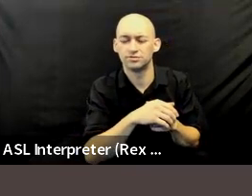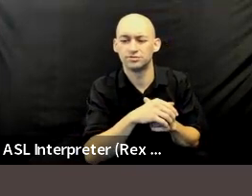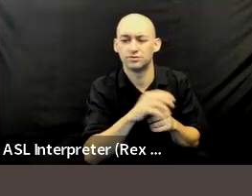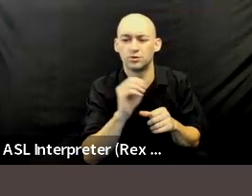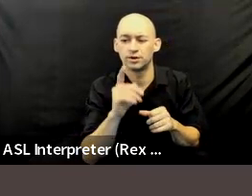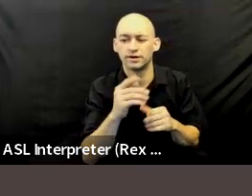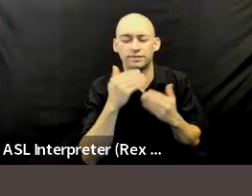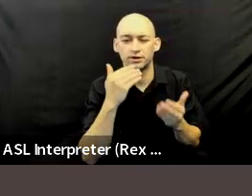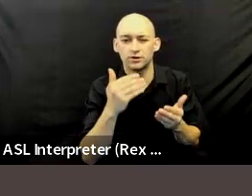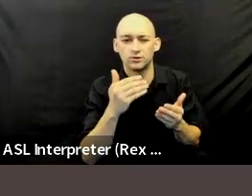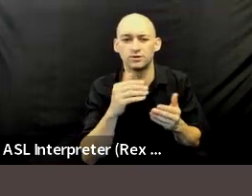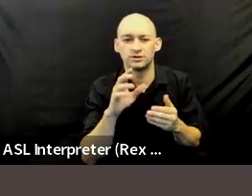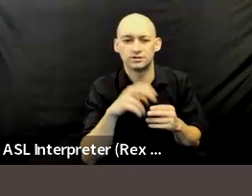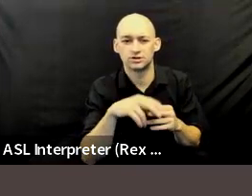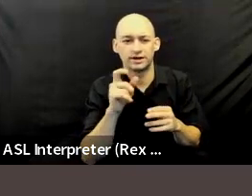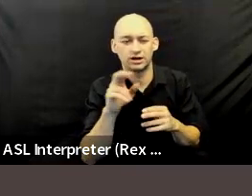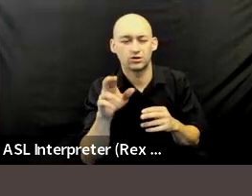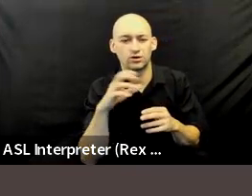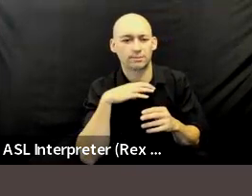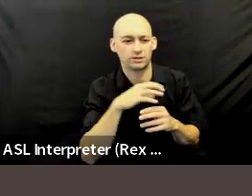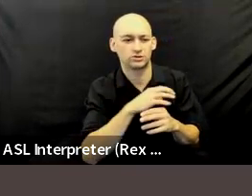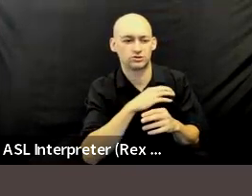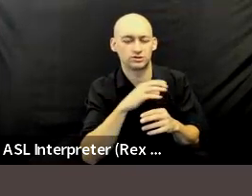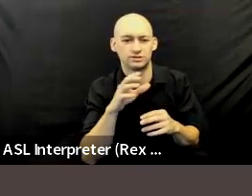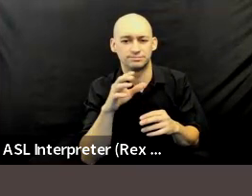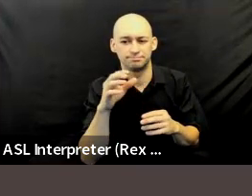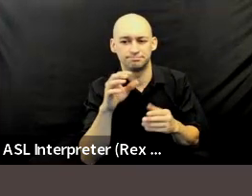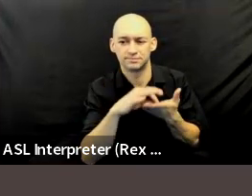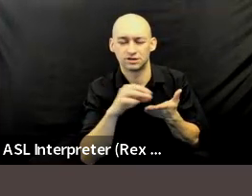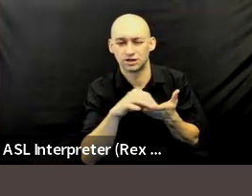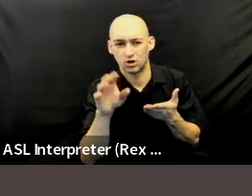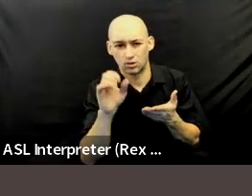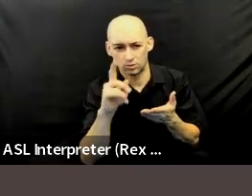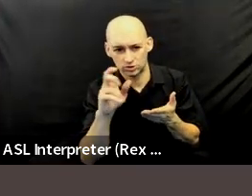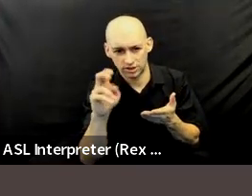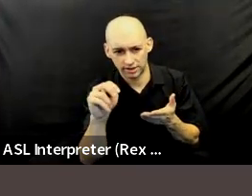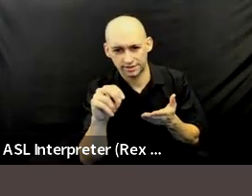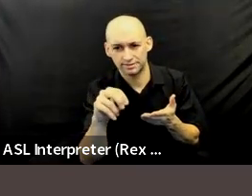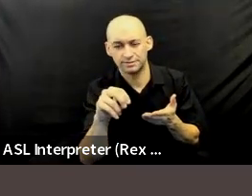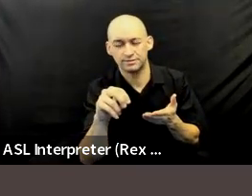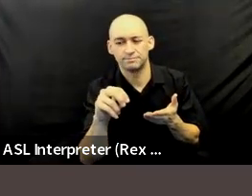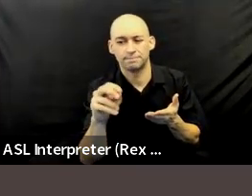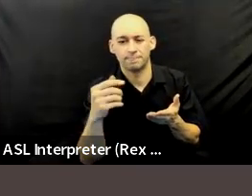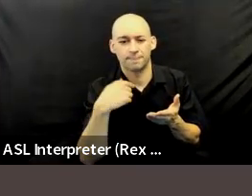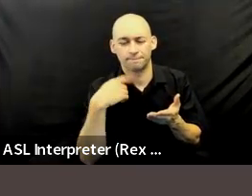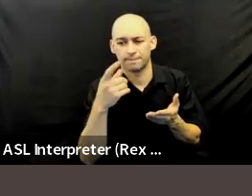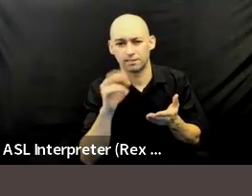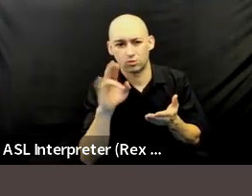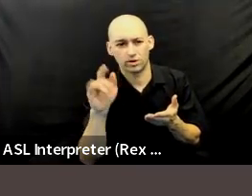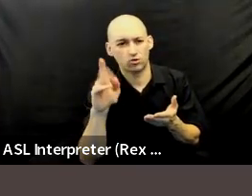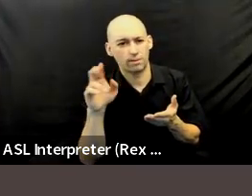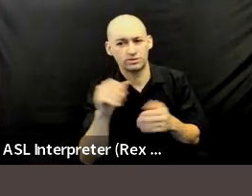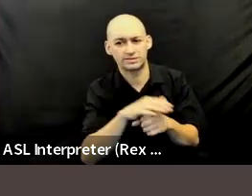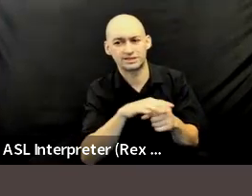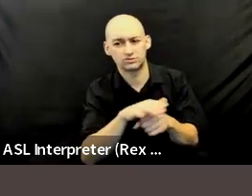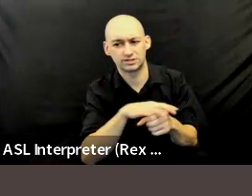Okay, thank you, Chair Eager, Commissioners, Secretary Omashakin, and Chief Deputy Keever, Gloria Roberts, District 7, Los Angeles, Ventura